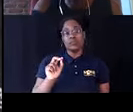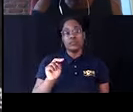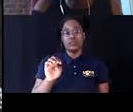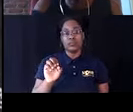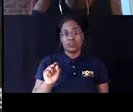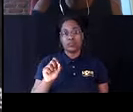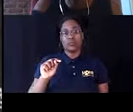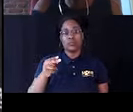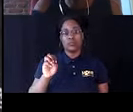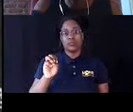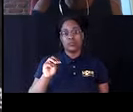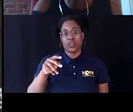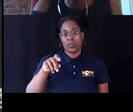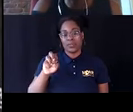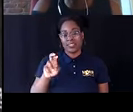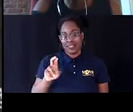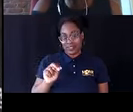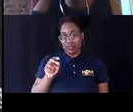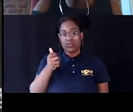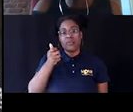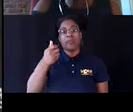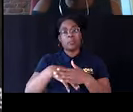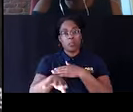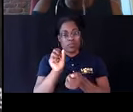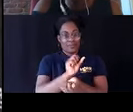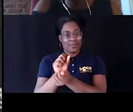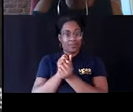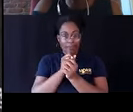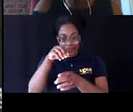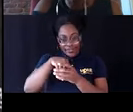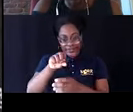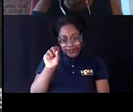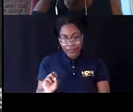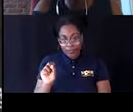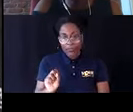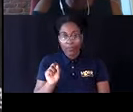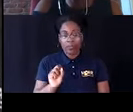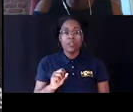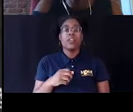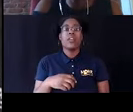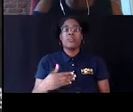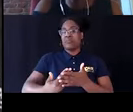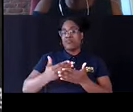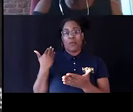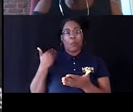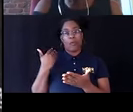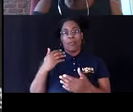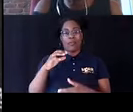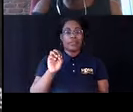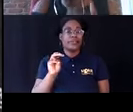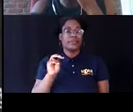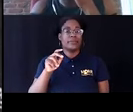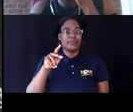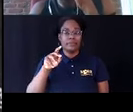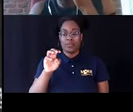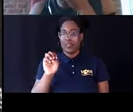slave in the South, but was freed during emancipation and settled in